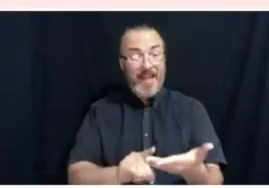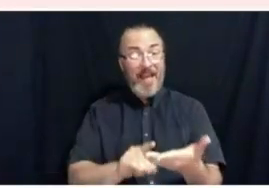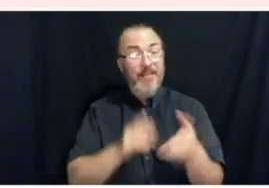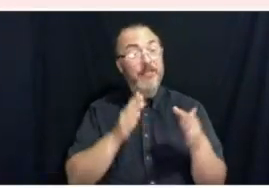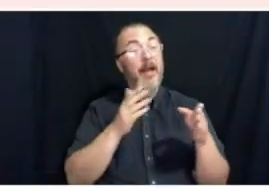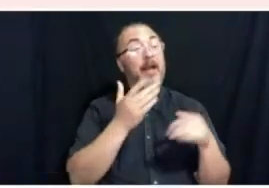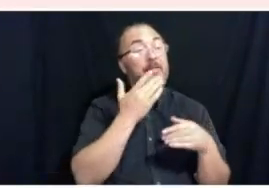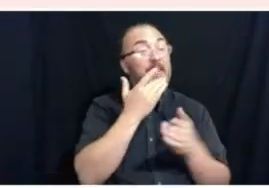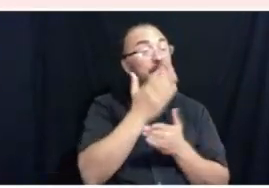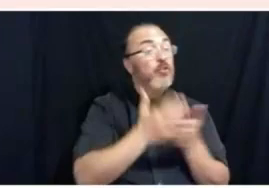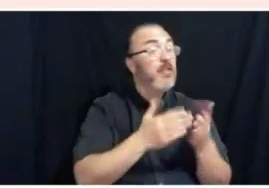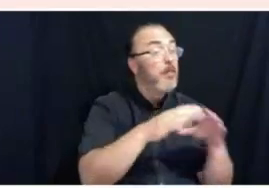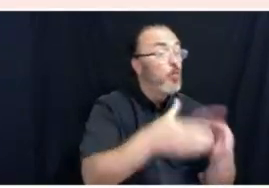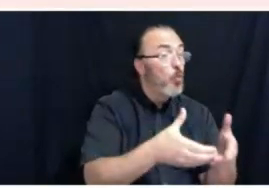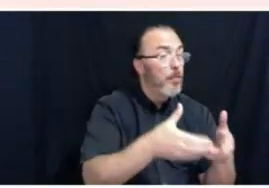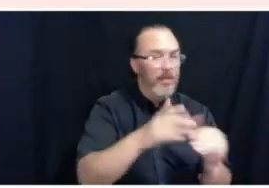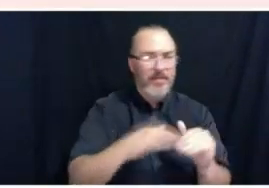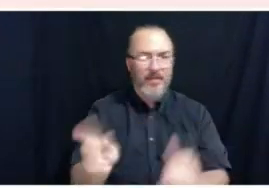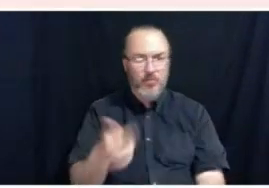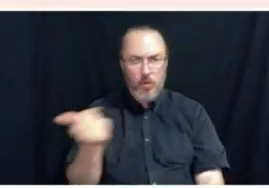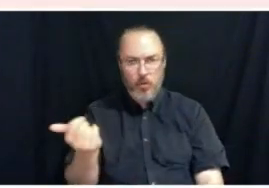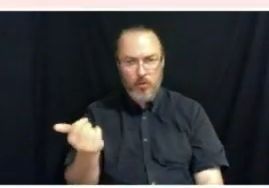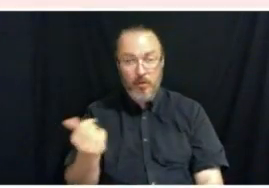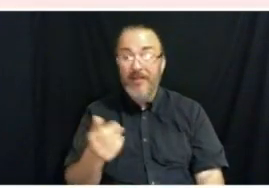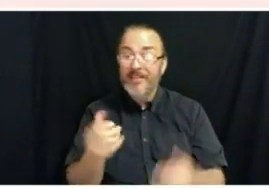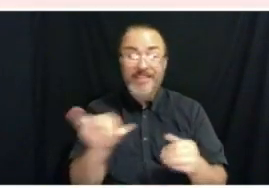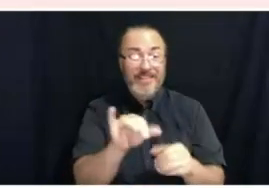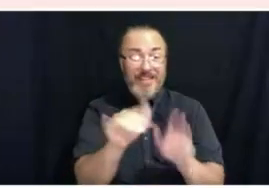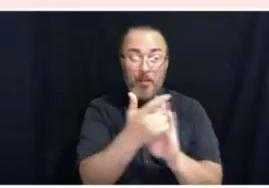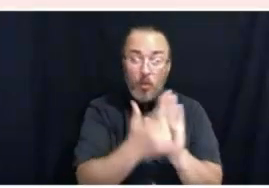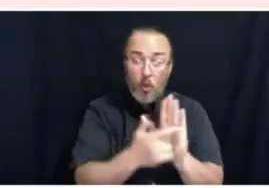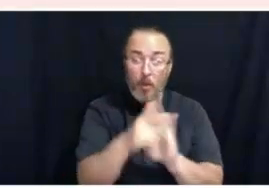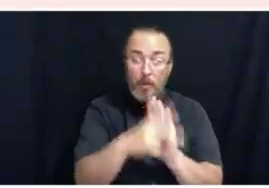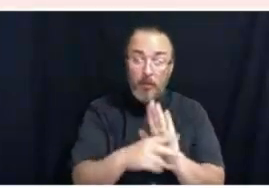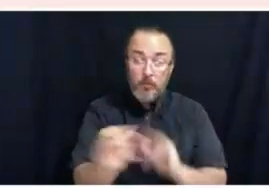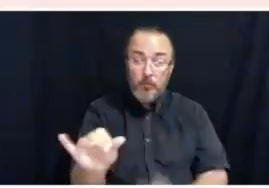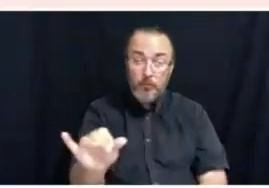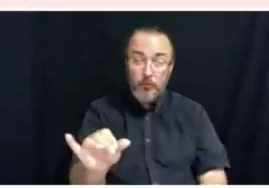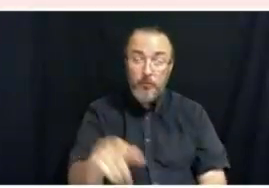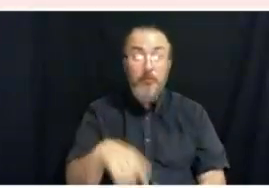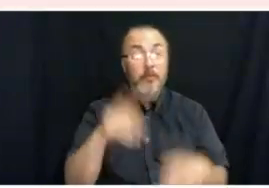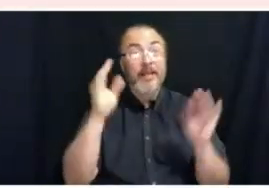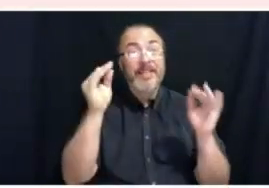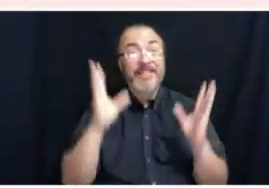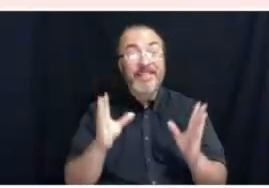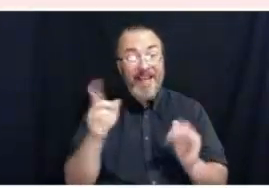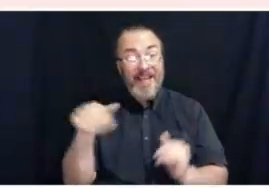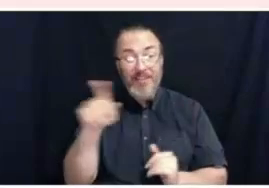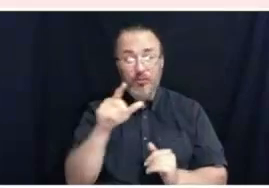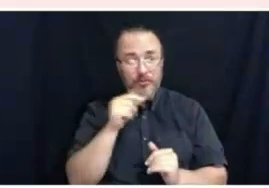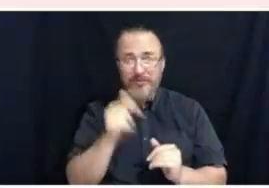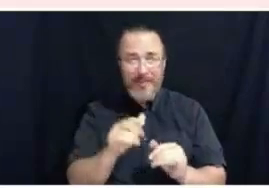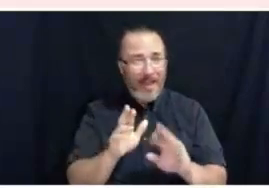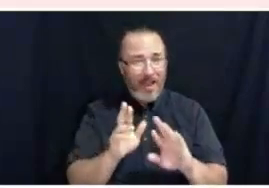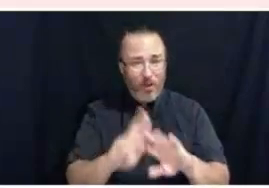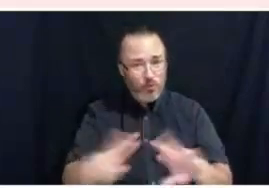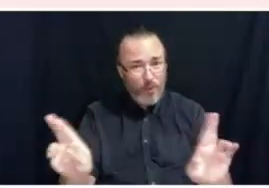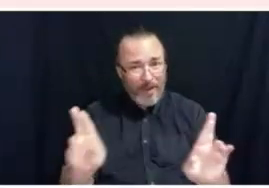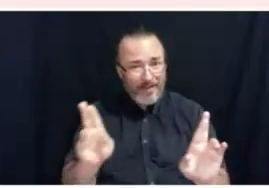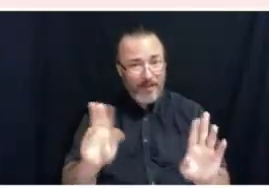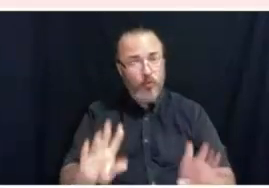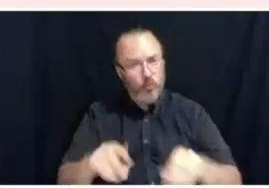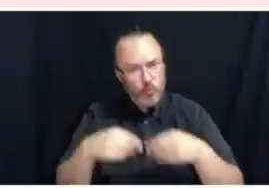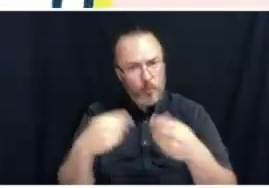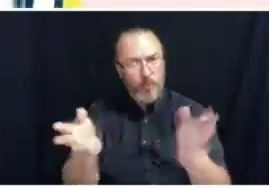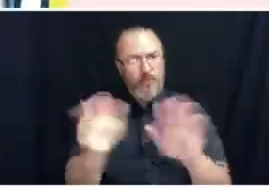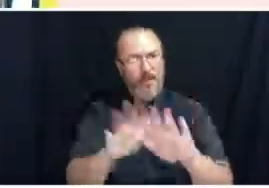others, as do many laws and policies. Teachers are often ill-equipped to cater for students' diverse